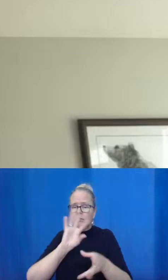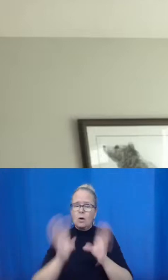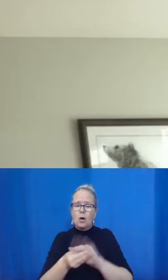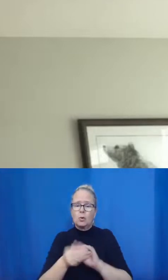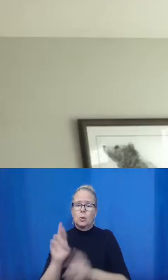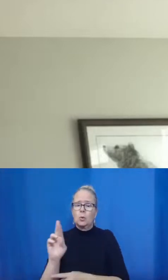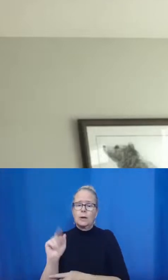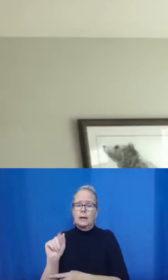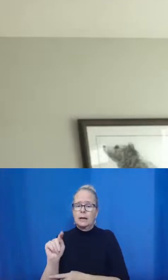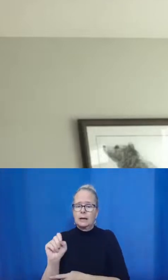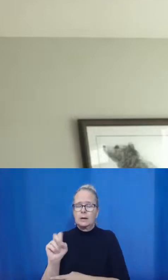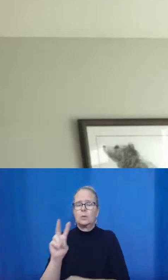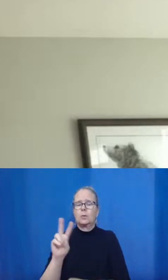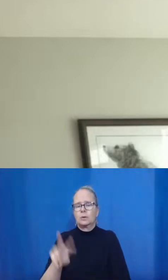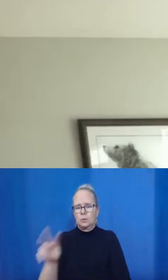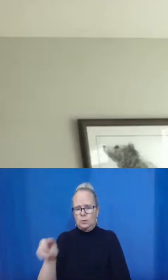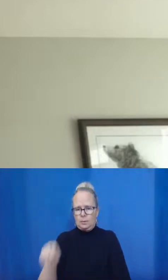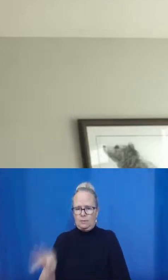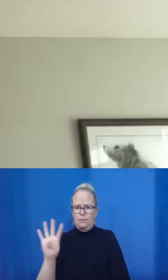fatality